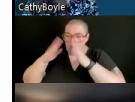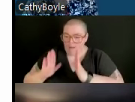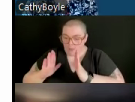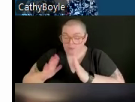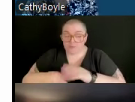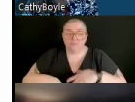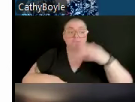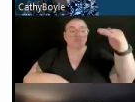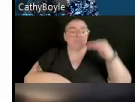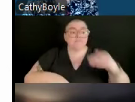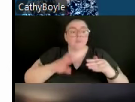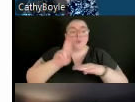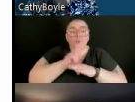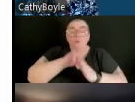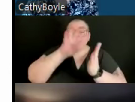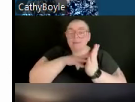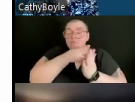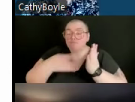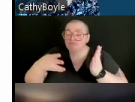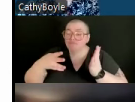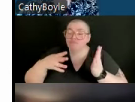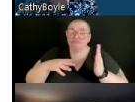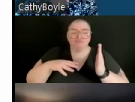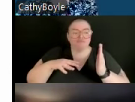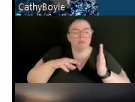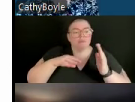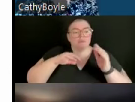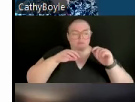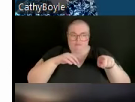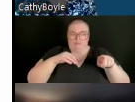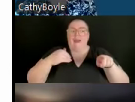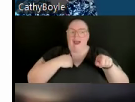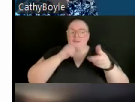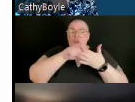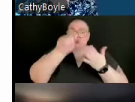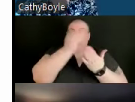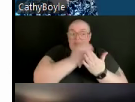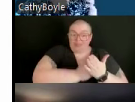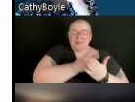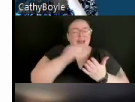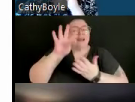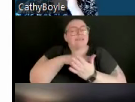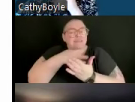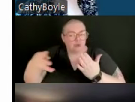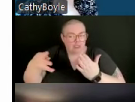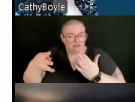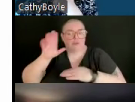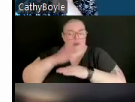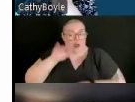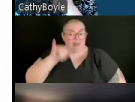using a spreadsheet. Again, the checklist and the spreadsheet are in the document library on the website.